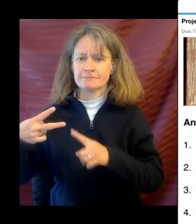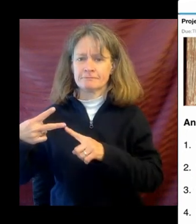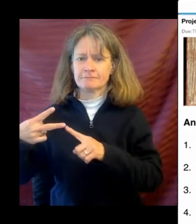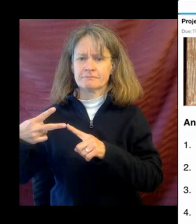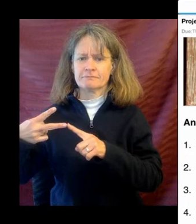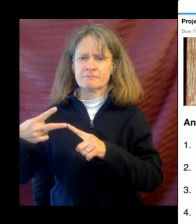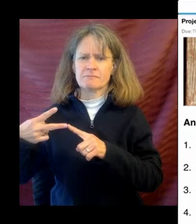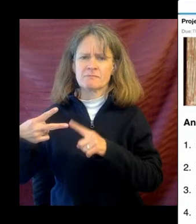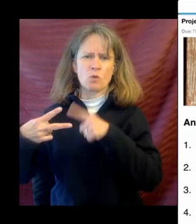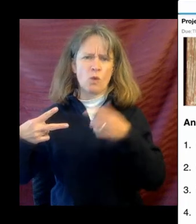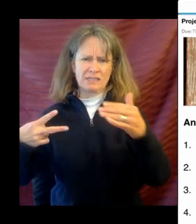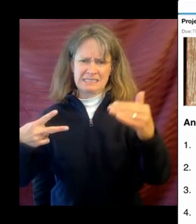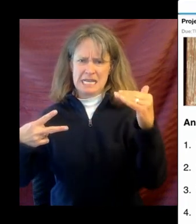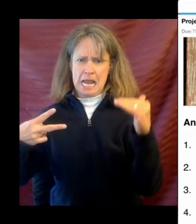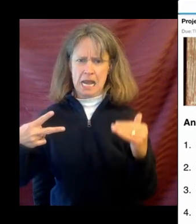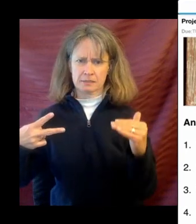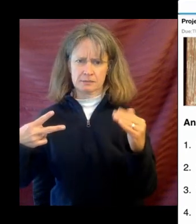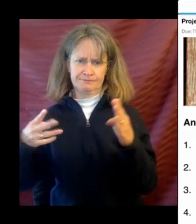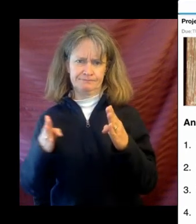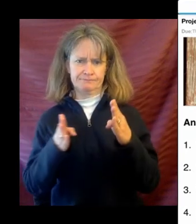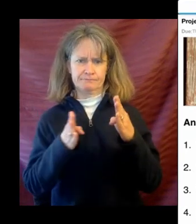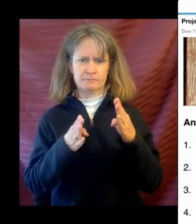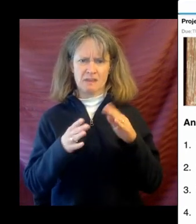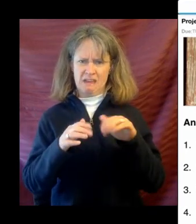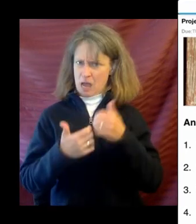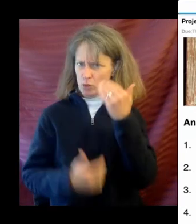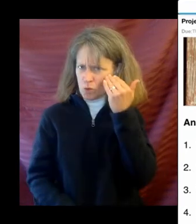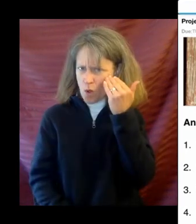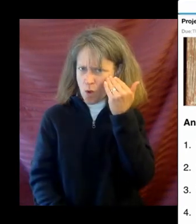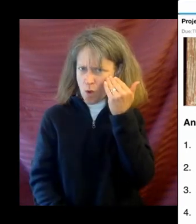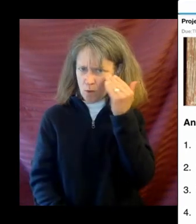What comes next? How do you know?